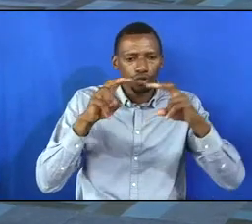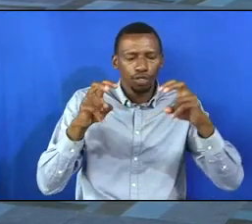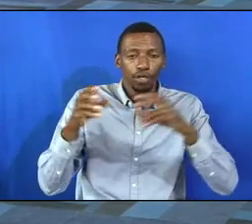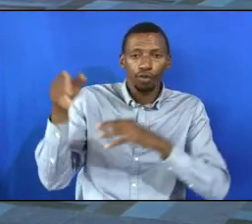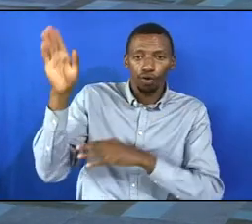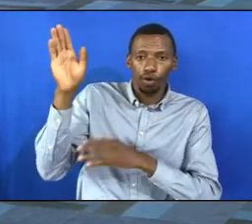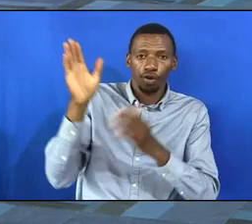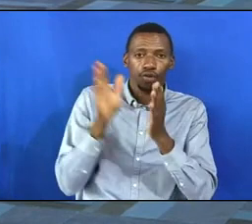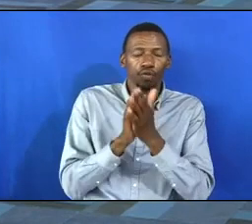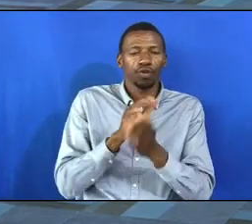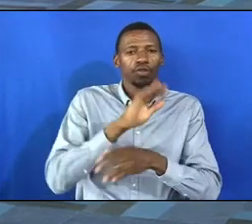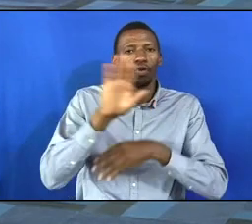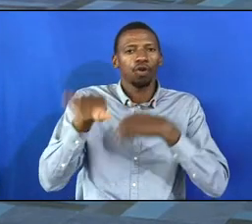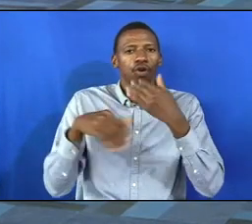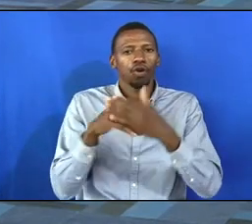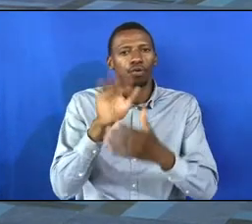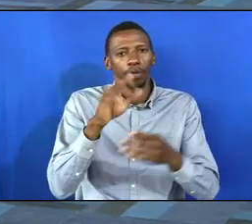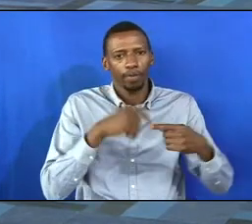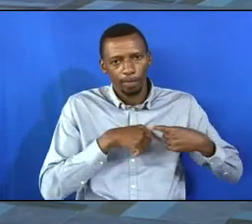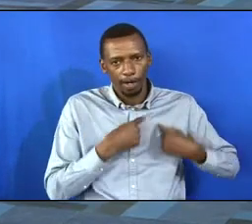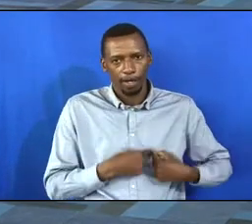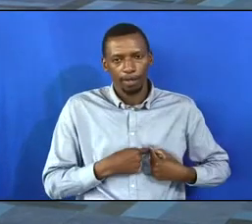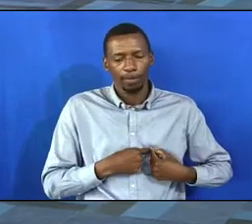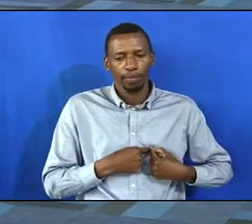Jesus does not want a divided attention.